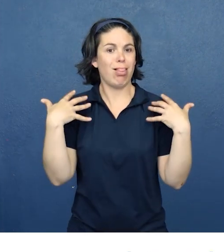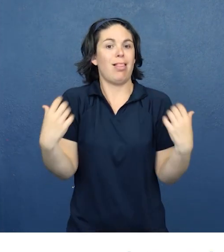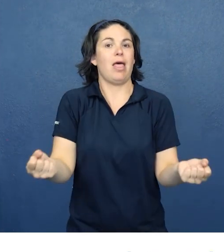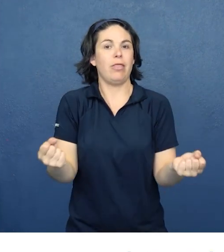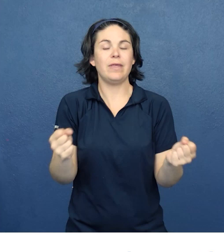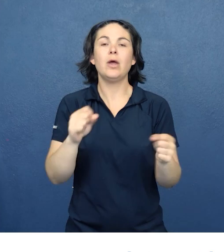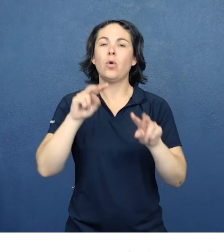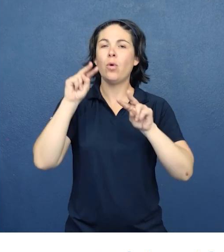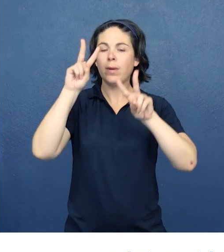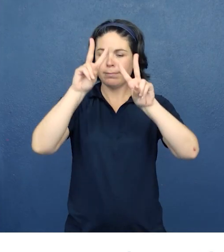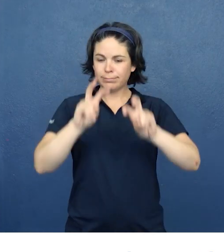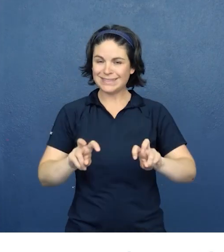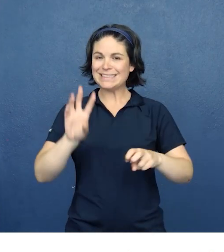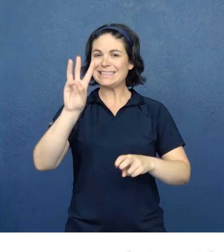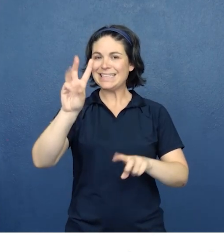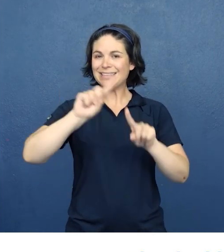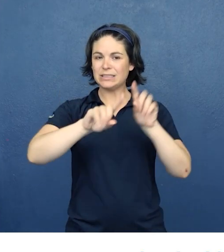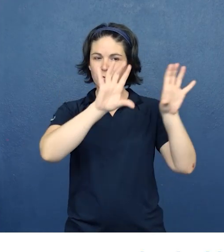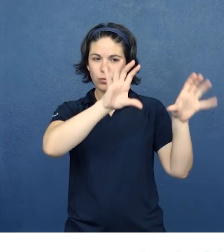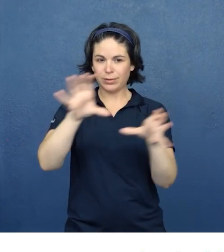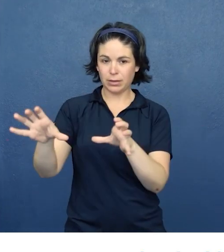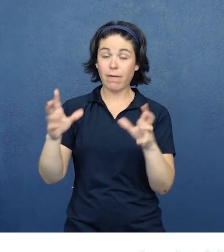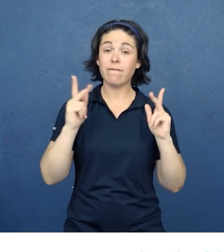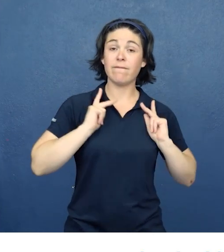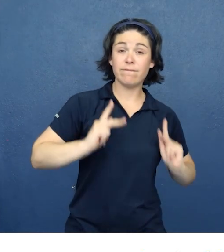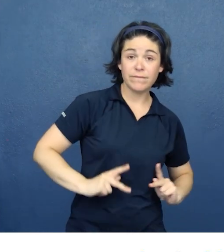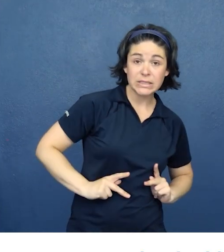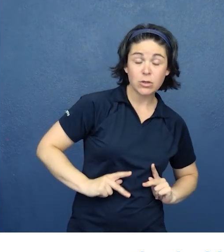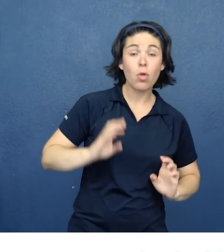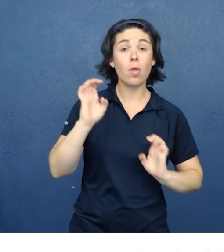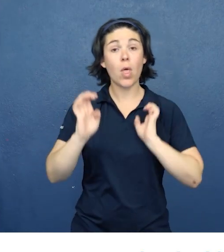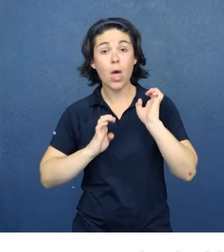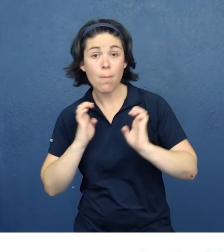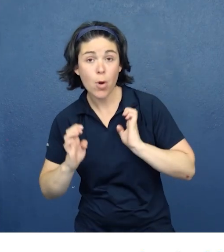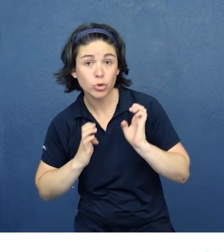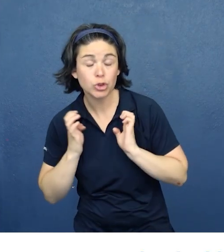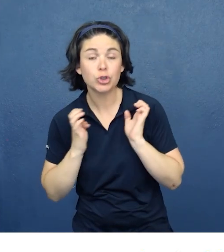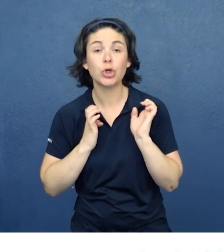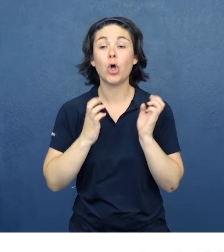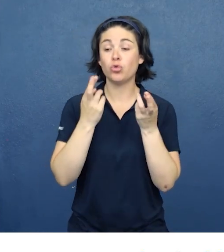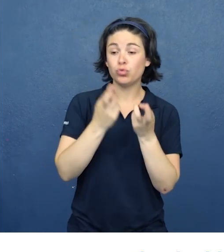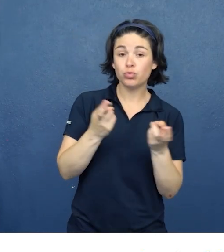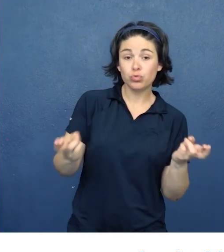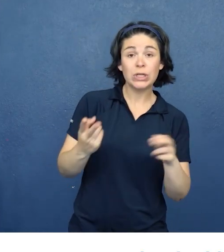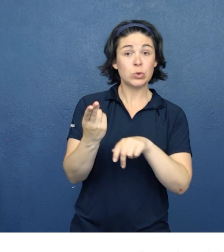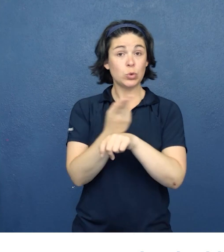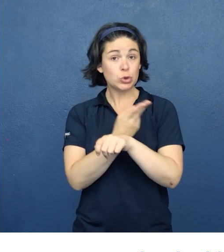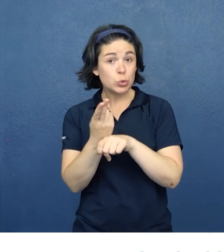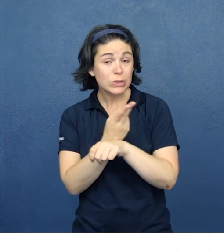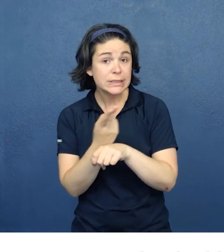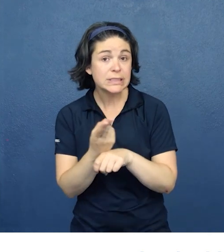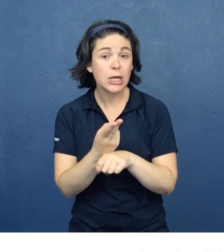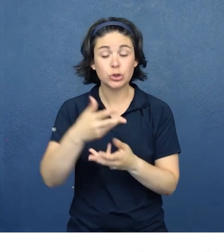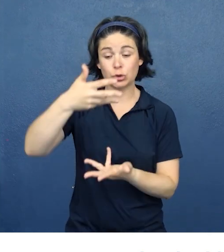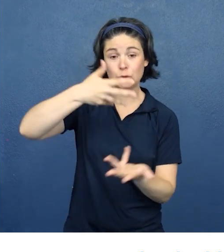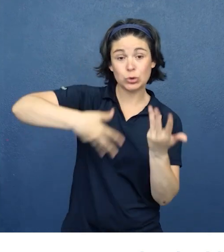at 6 domains of health: physical health, emotional health, resource